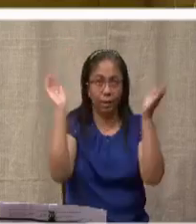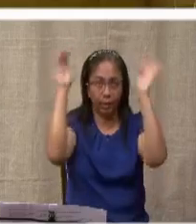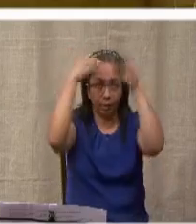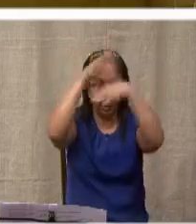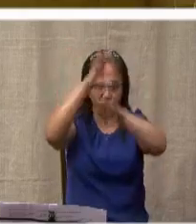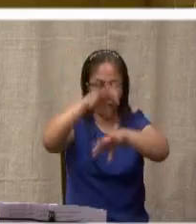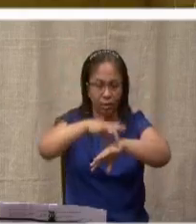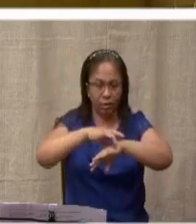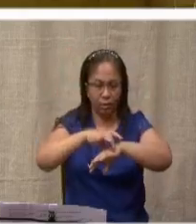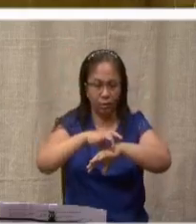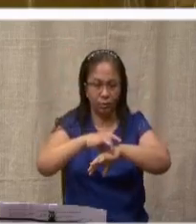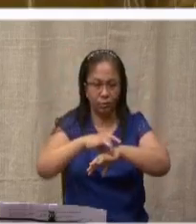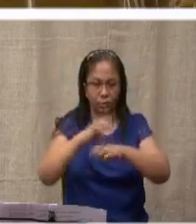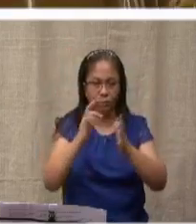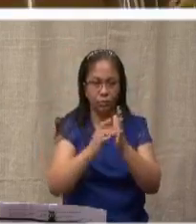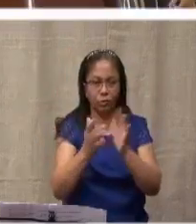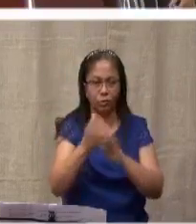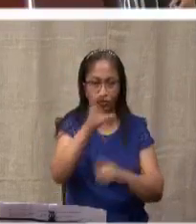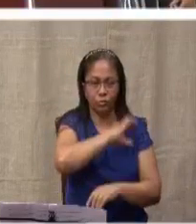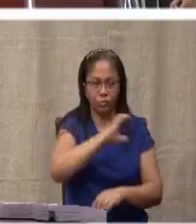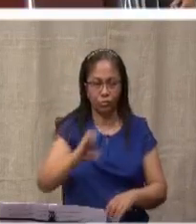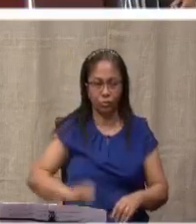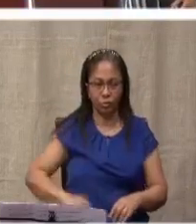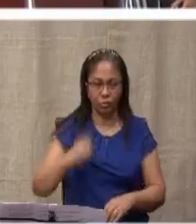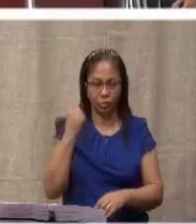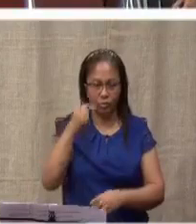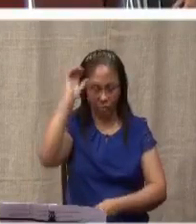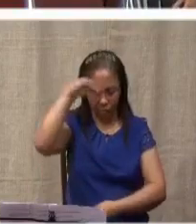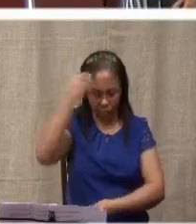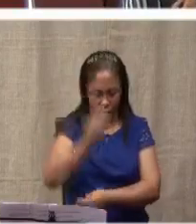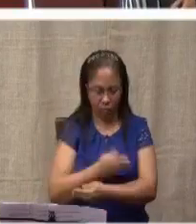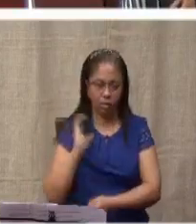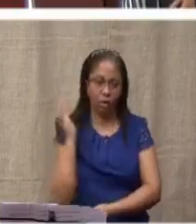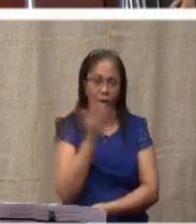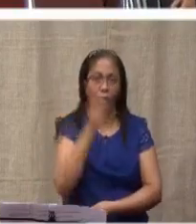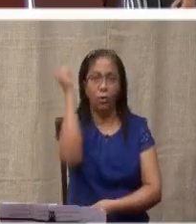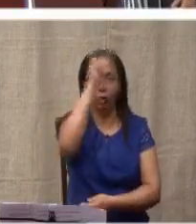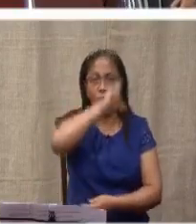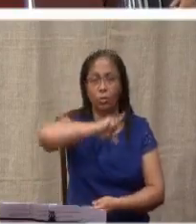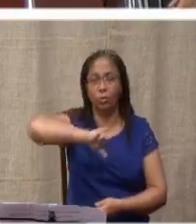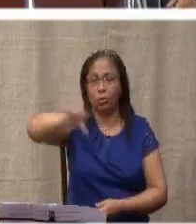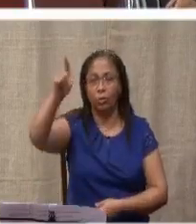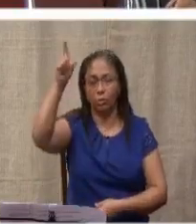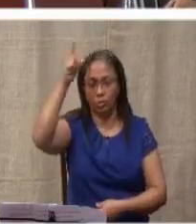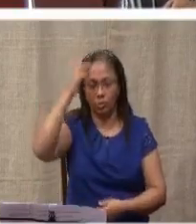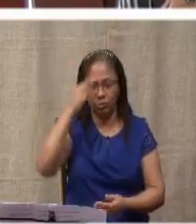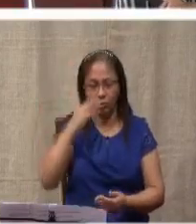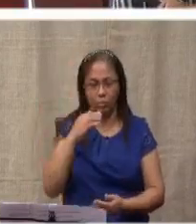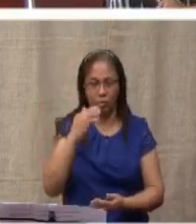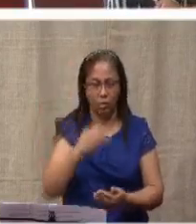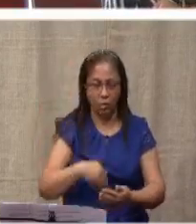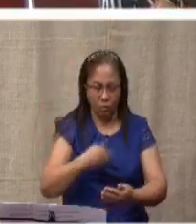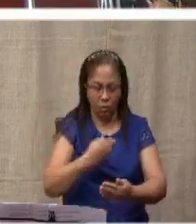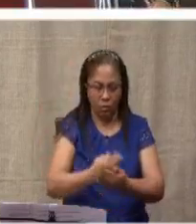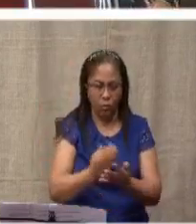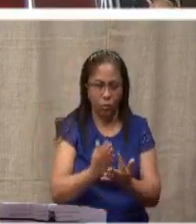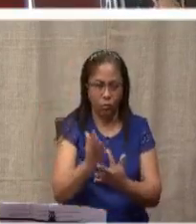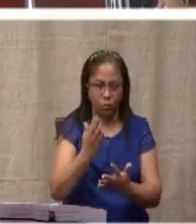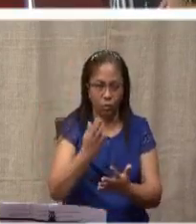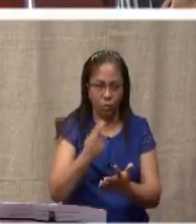heaven and earth jesus christ his only son alone who was conceived by the holy